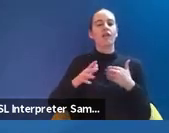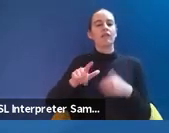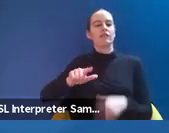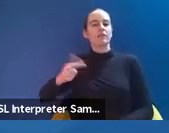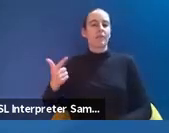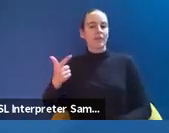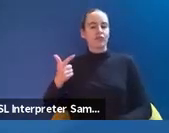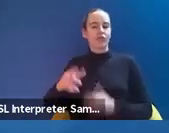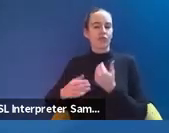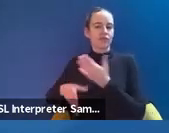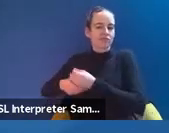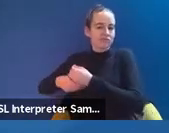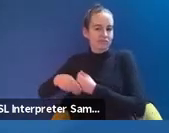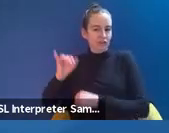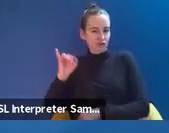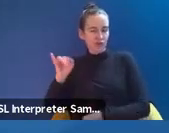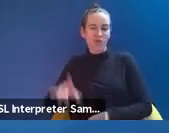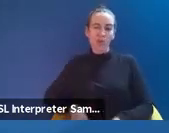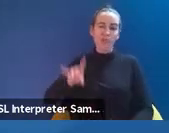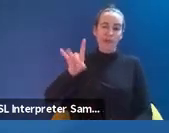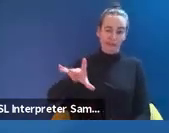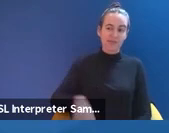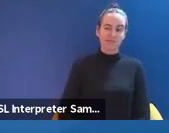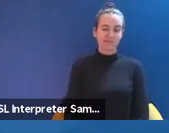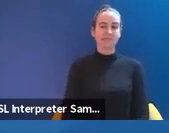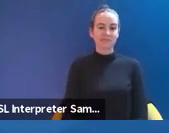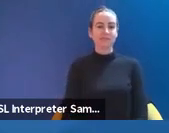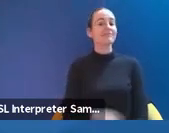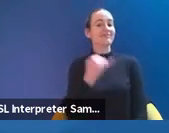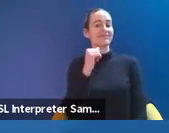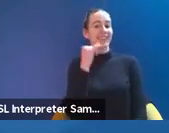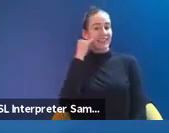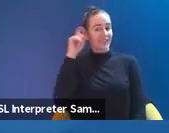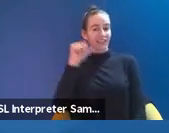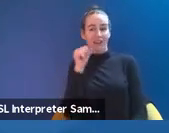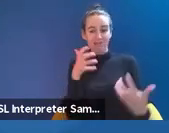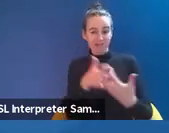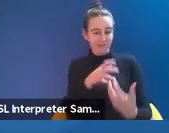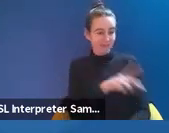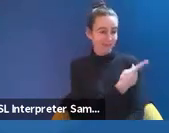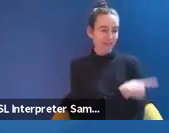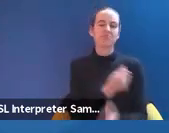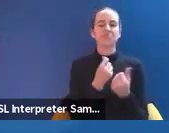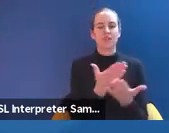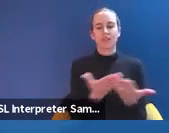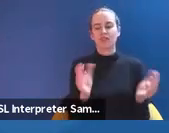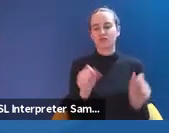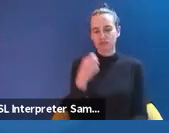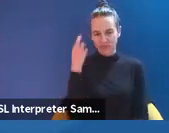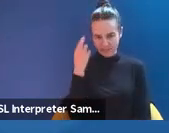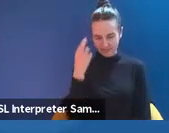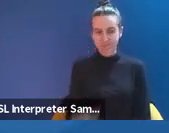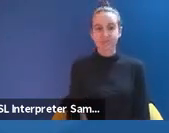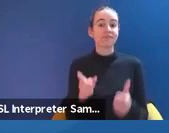those devices. As far as them not working well for the patient, it could be a number of things. First would be that